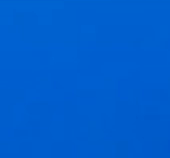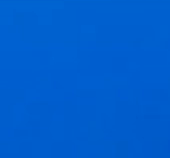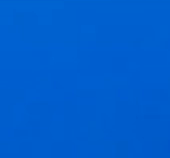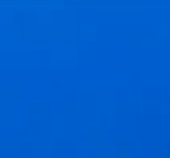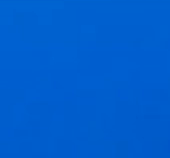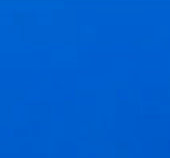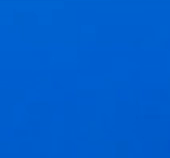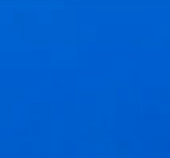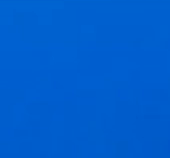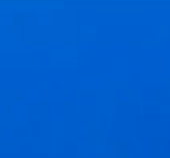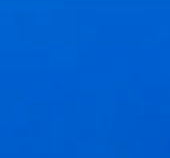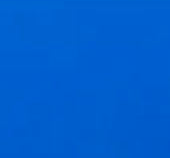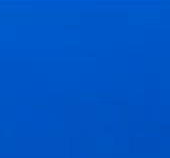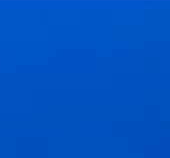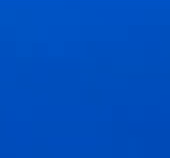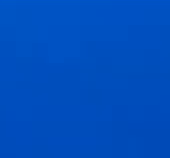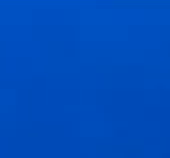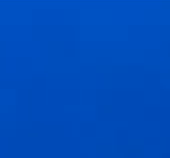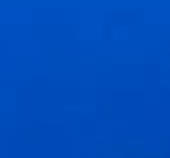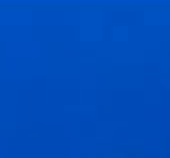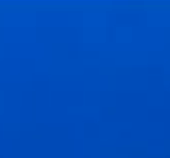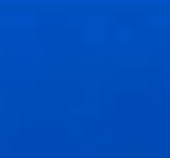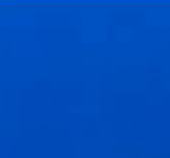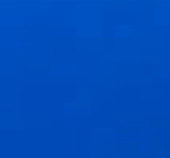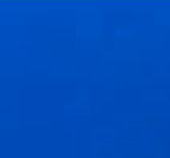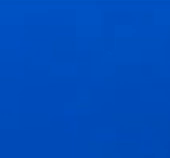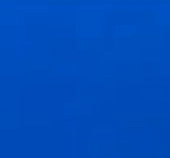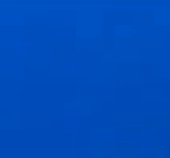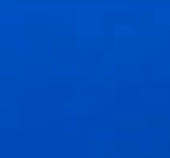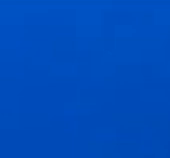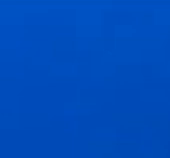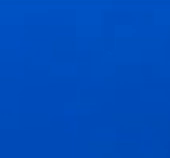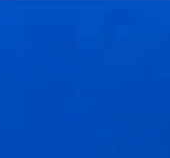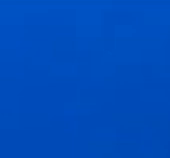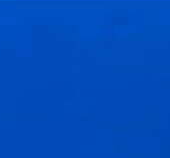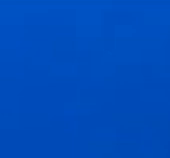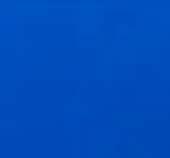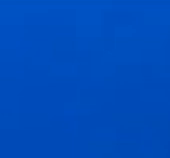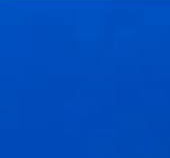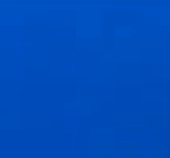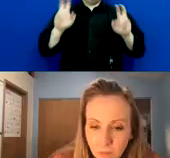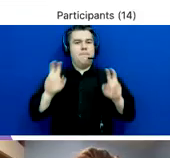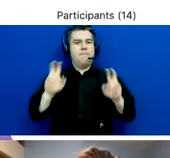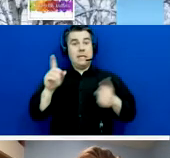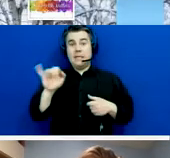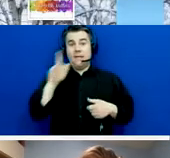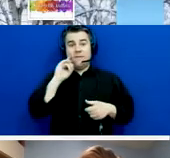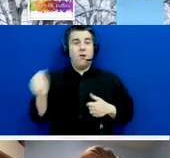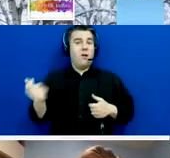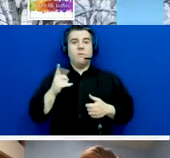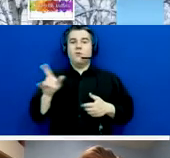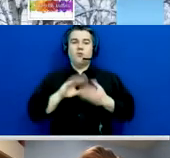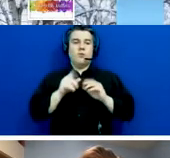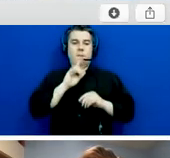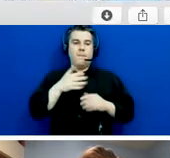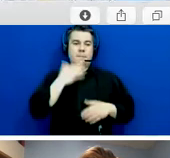all had issues ourselves, people in our lives like that. That's just a big deal to everyone. And so those stories are the best. So I'm